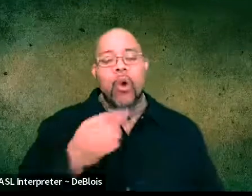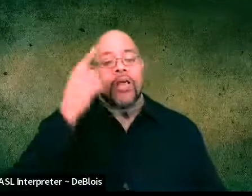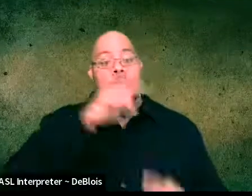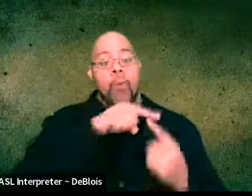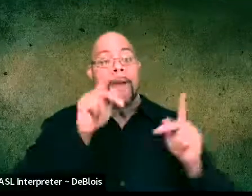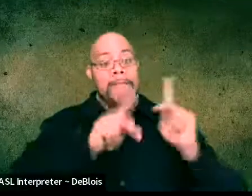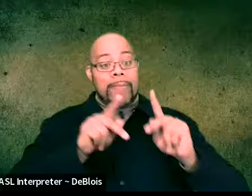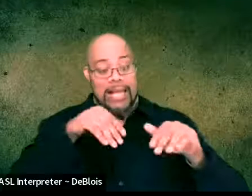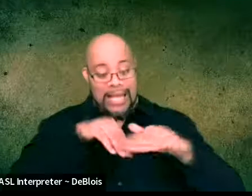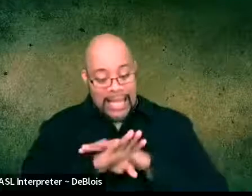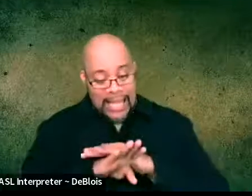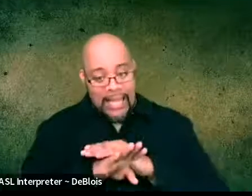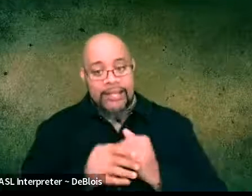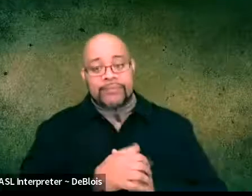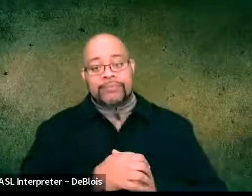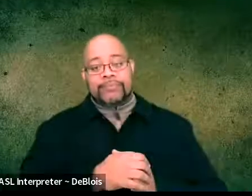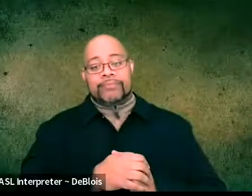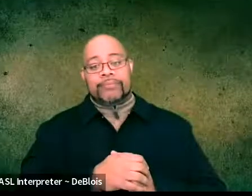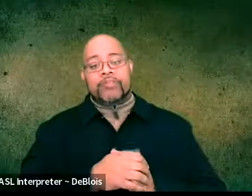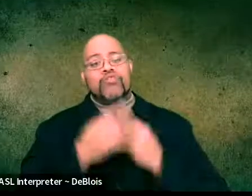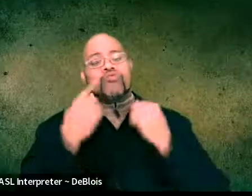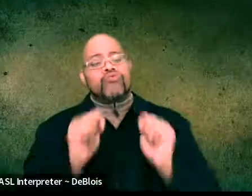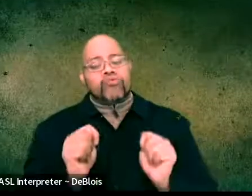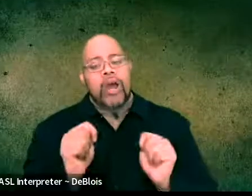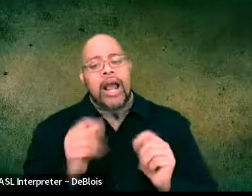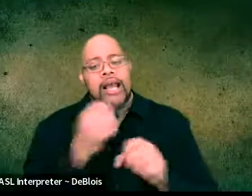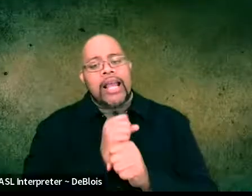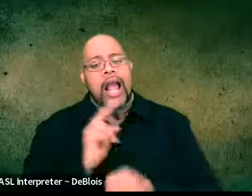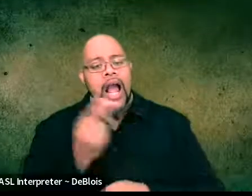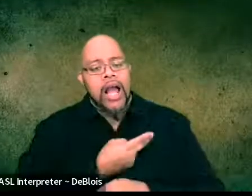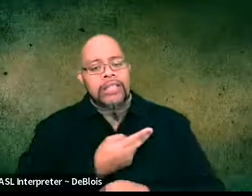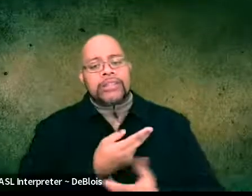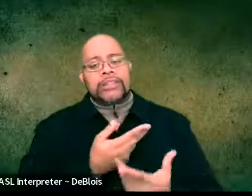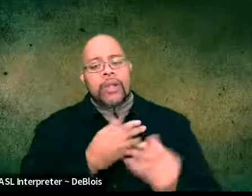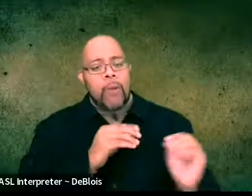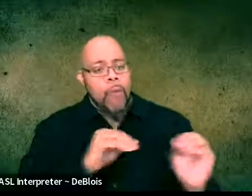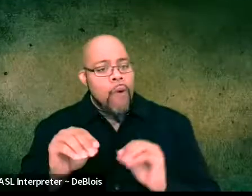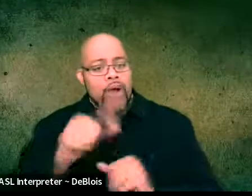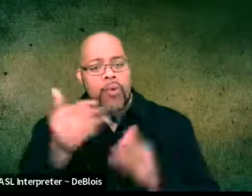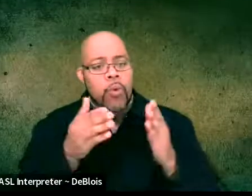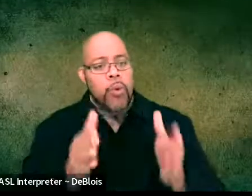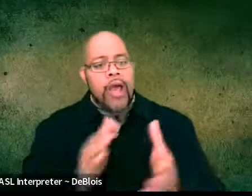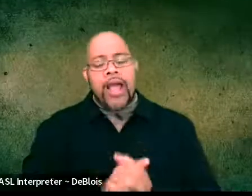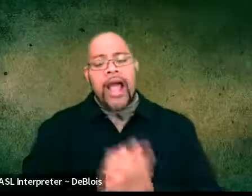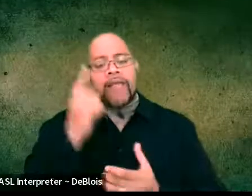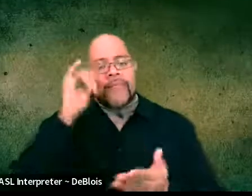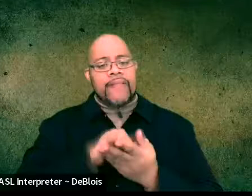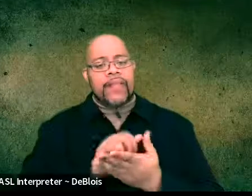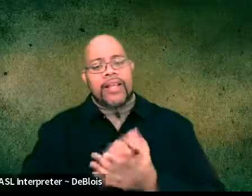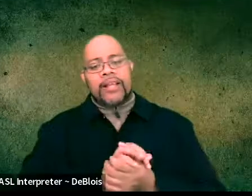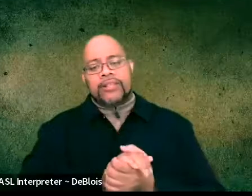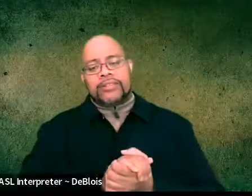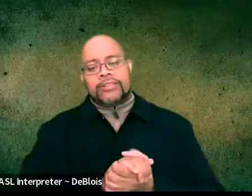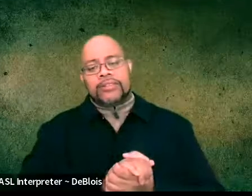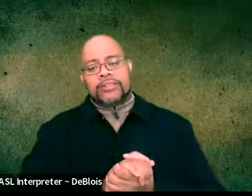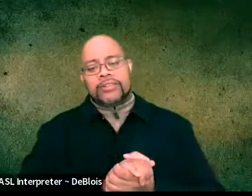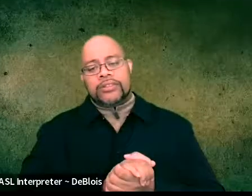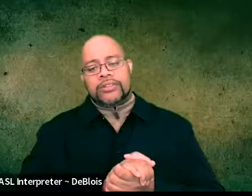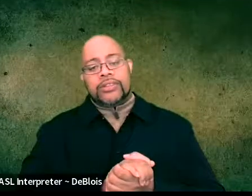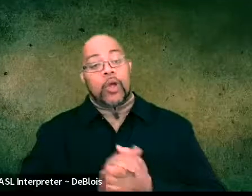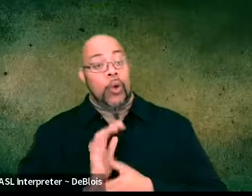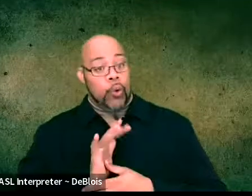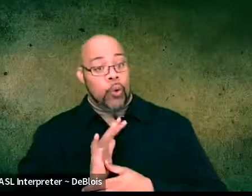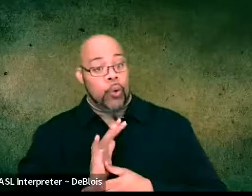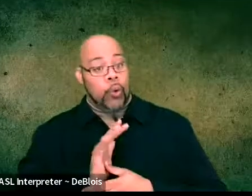folks come in and are trying to, get us to, move in other directions, I think it's